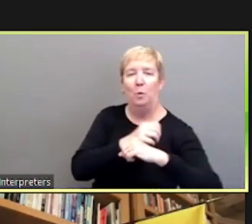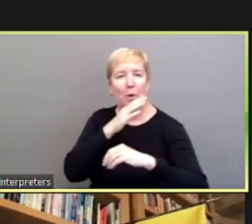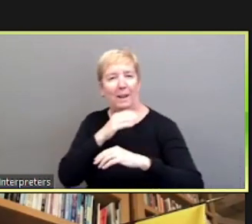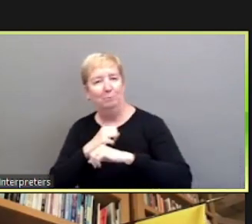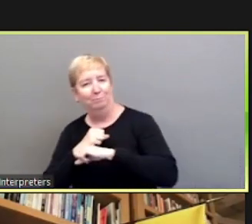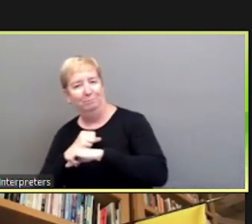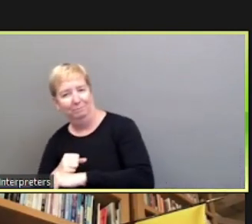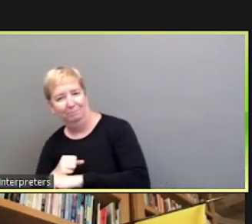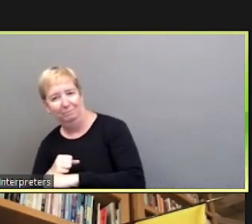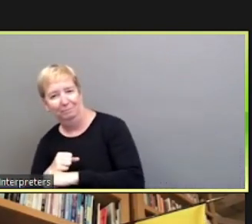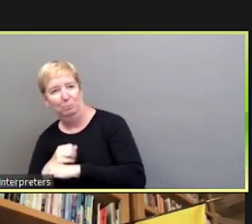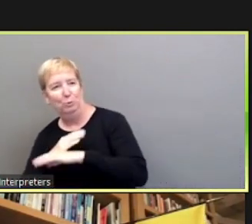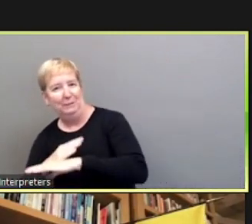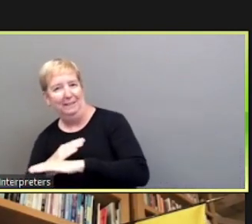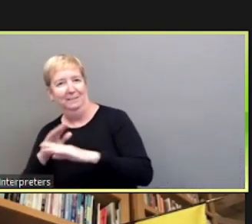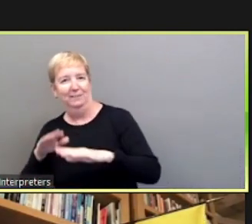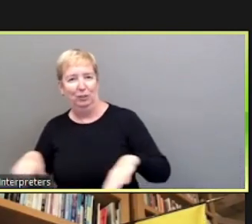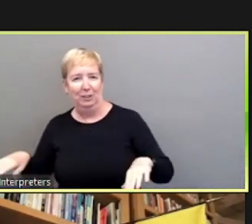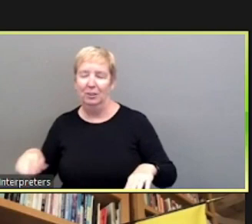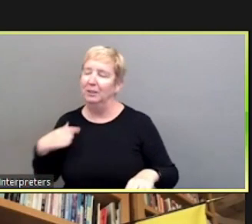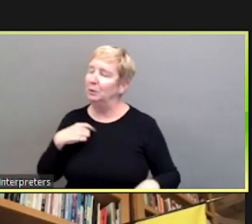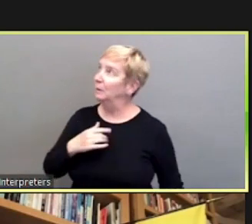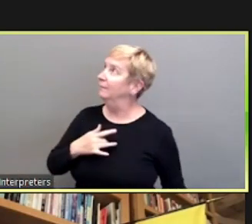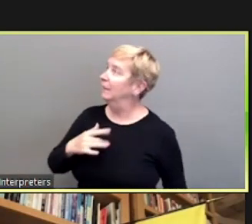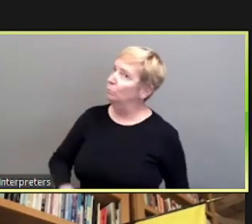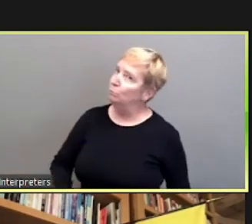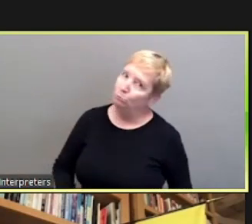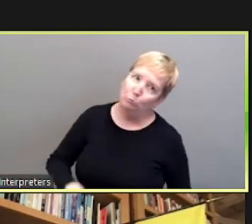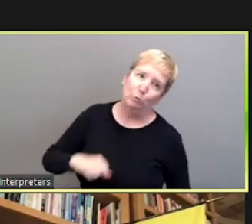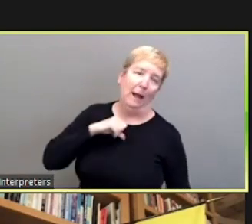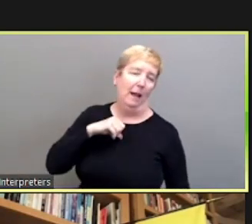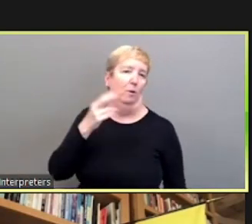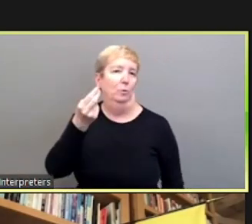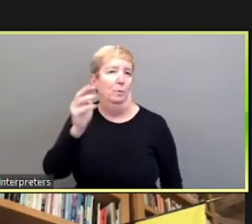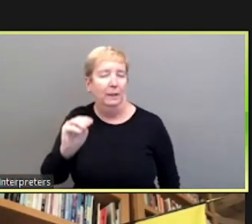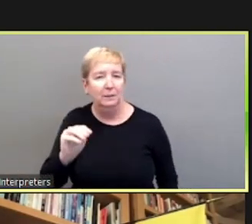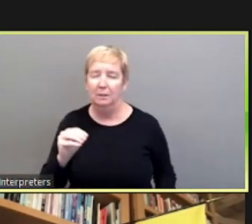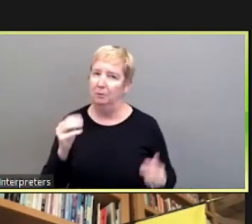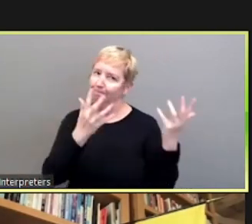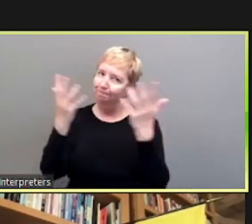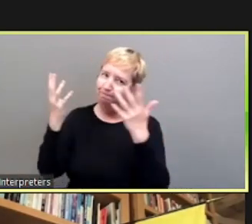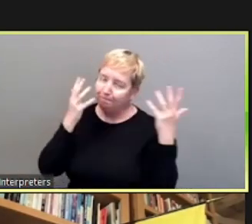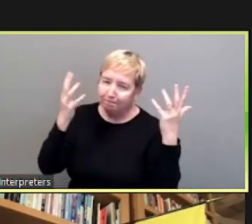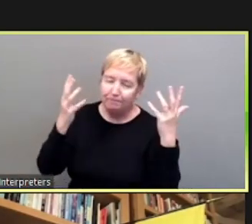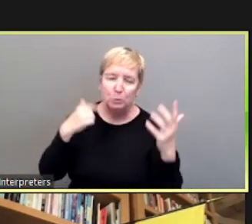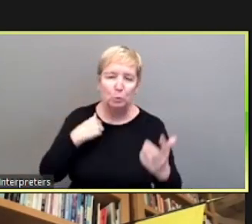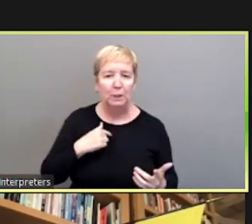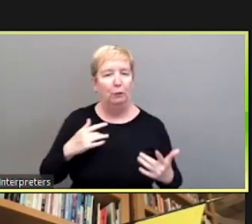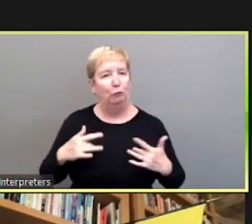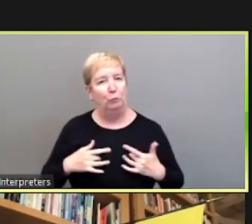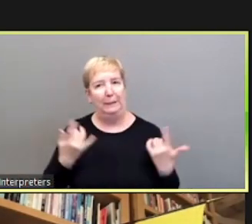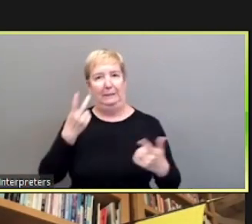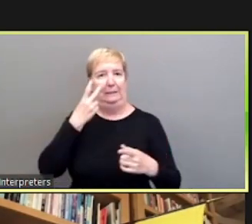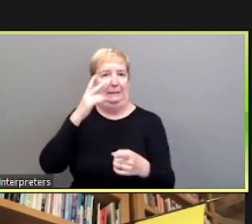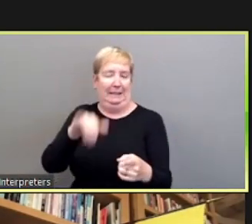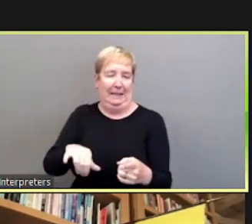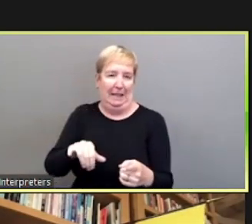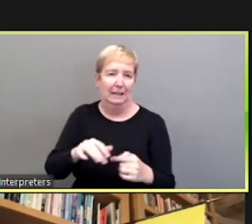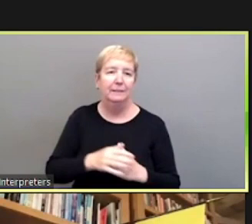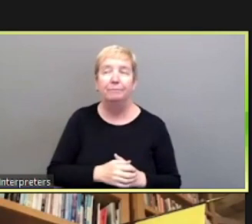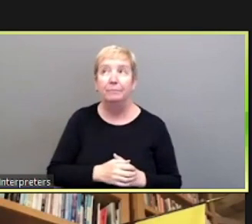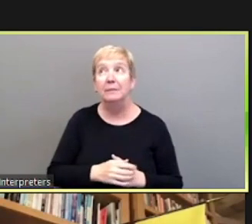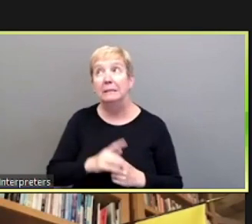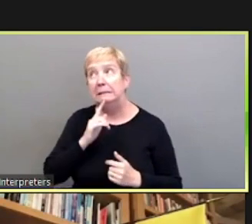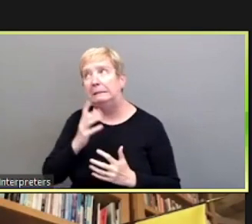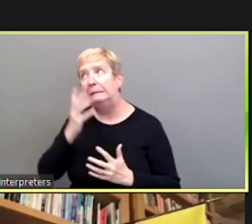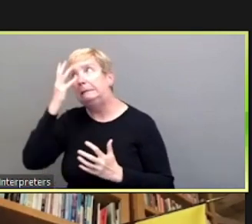immunity levels in kids. So we're proud of this. We're happy to see these results. We're sorry that it's so bad elsewhere.